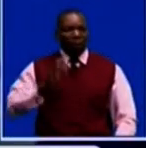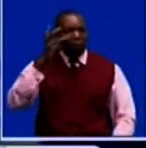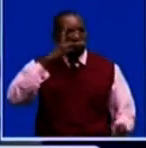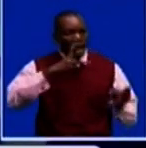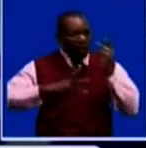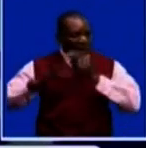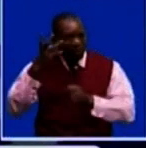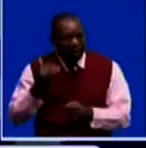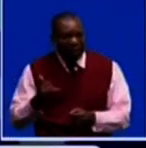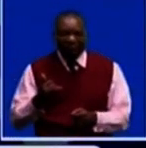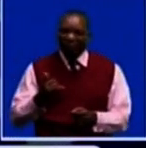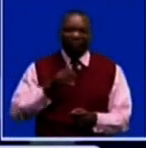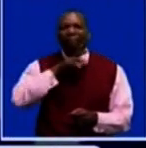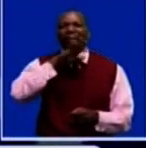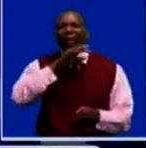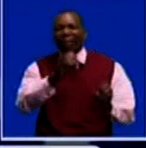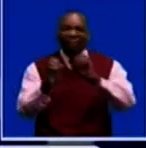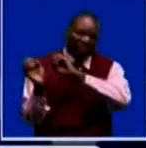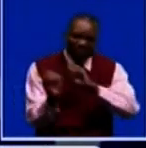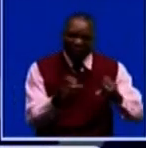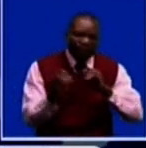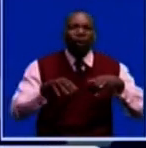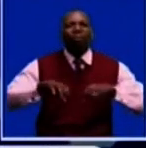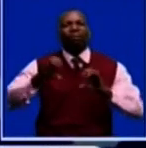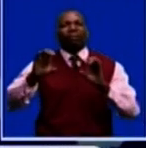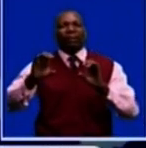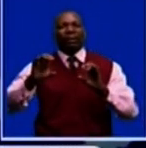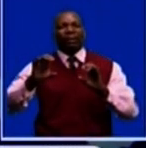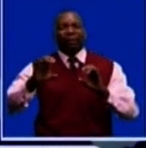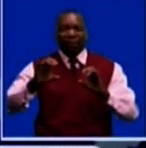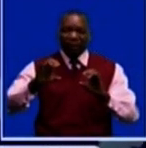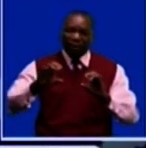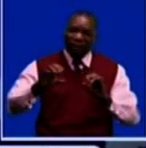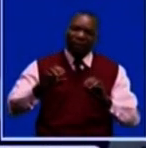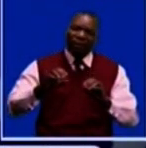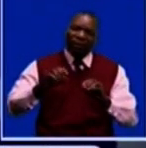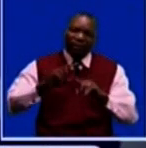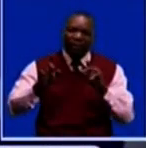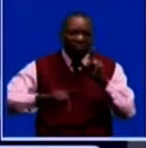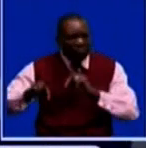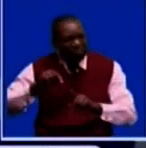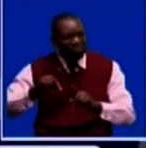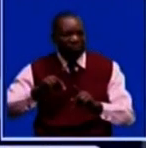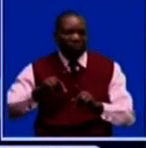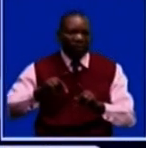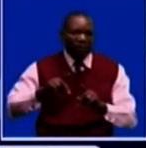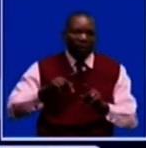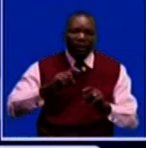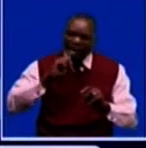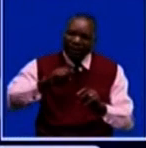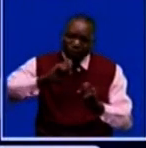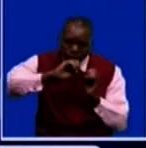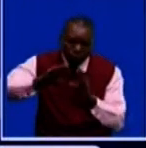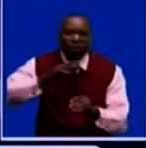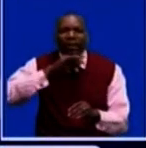that indiscriminate disposal of waste has continued despite efforts for people to throw litter in designated places. Mrs. Wina was speaking